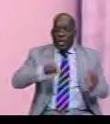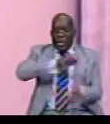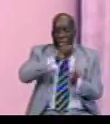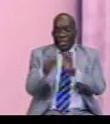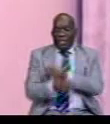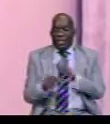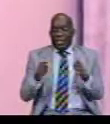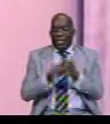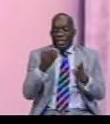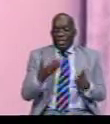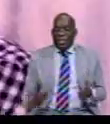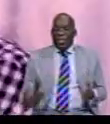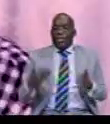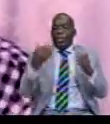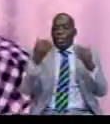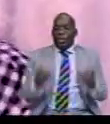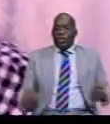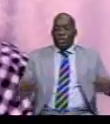today.